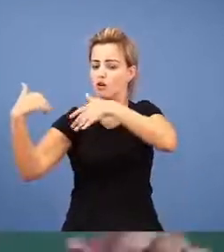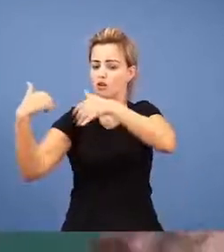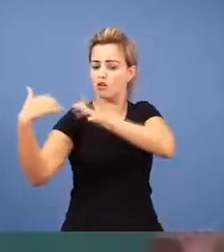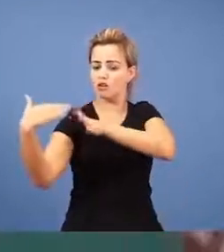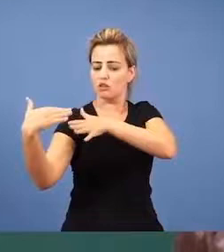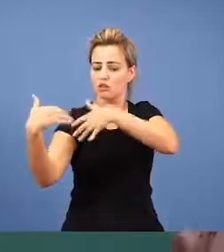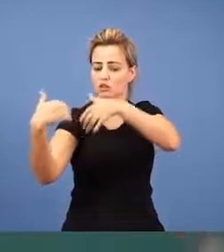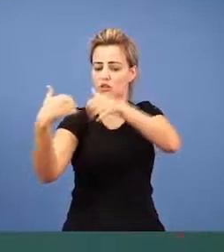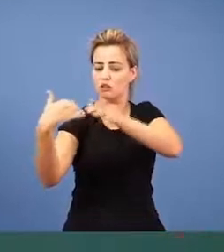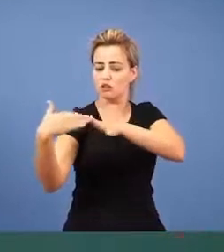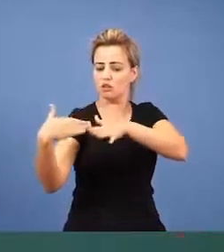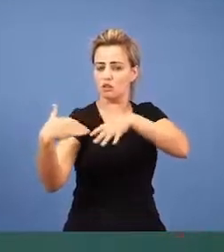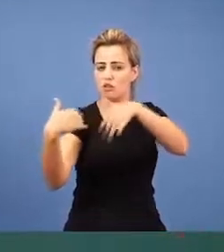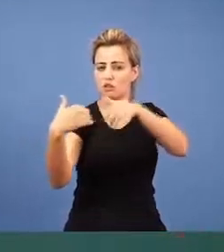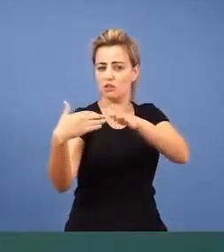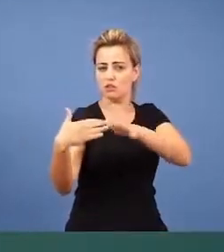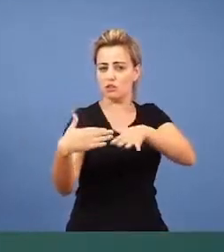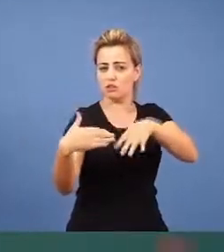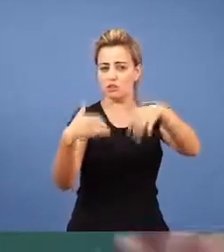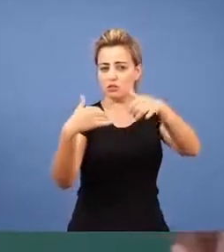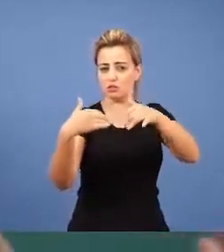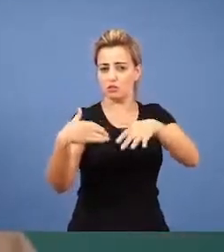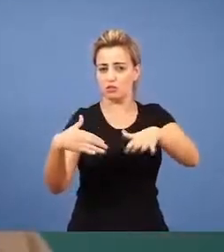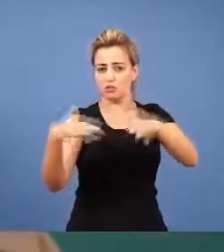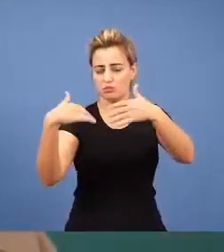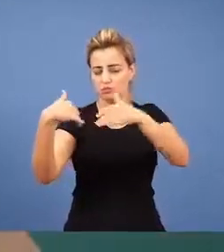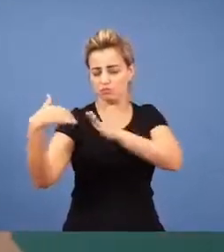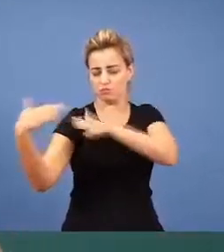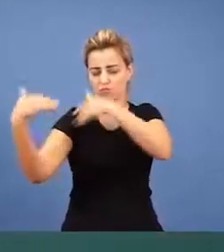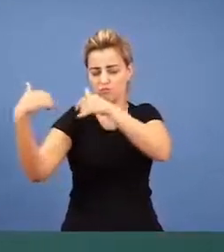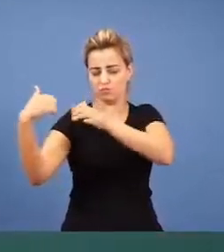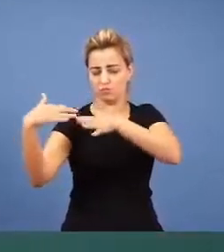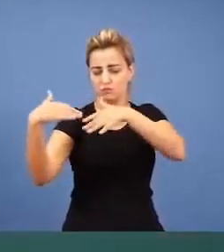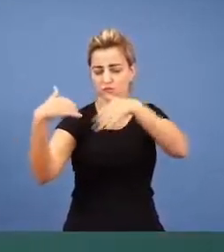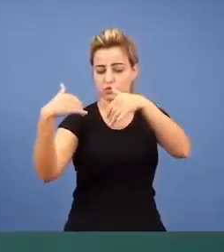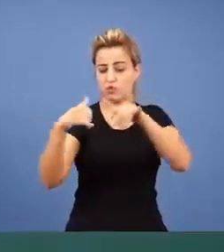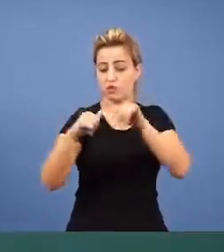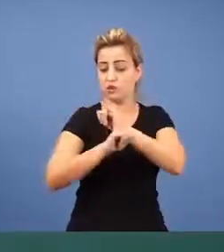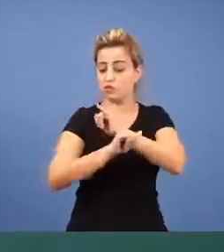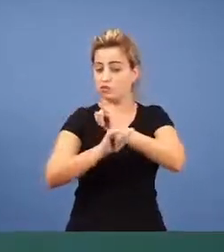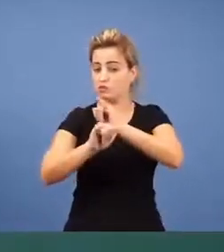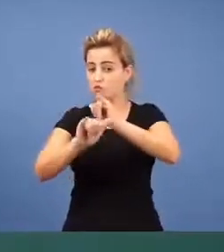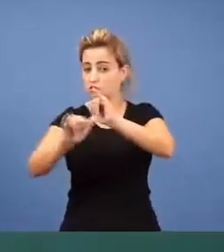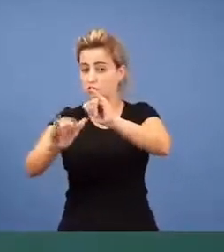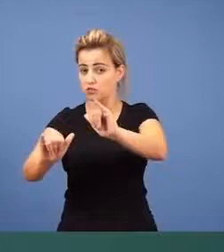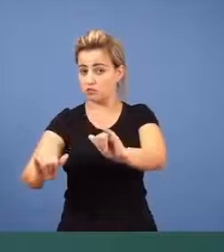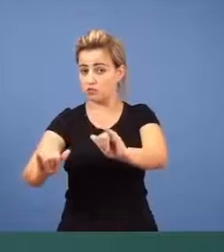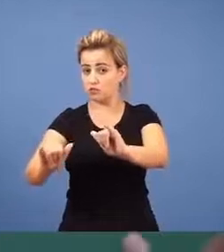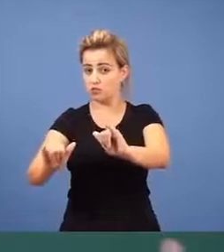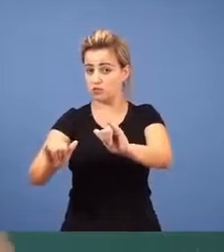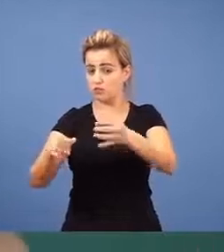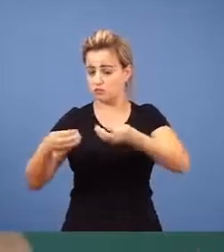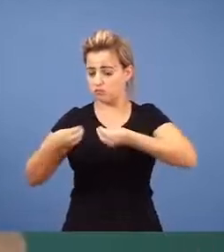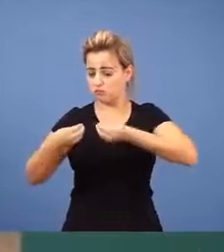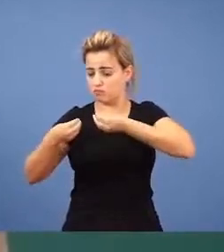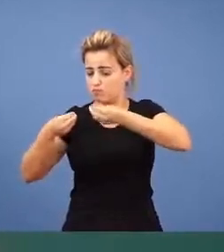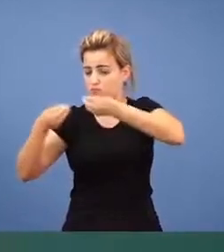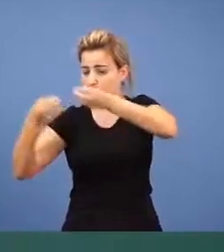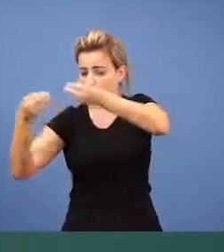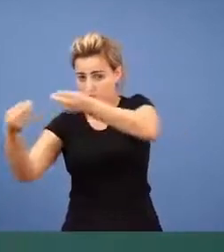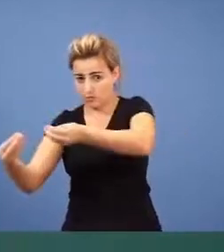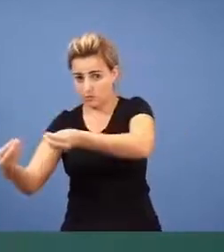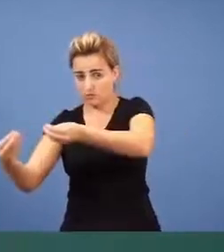angel enter into the midst of the brethren, and he went to the brethren that were collecting offenses, and he said the following: